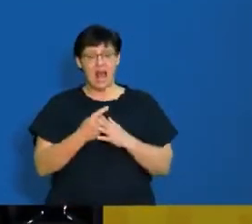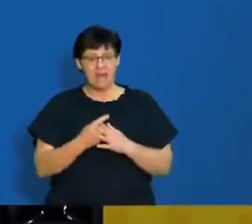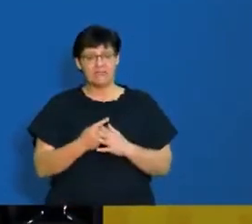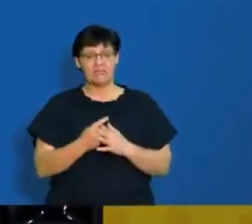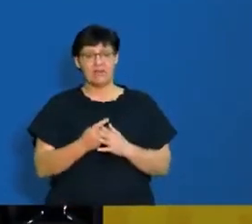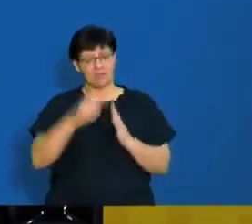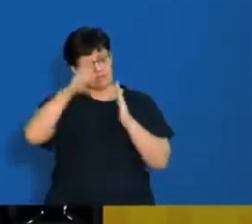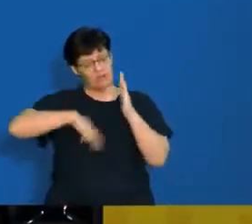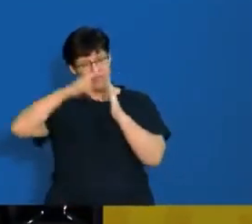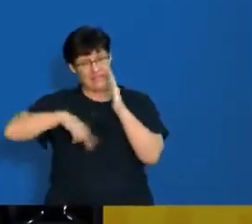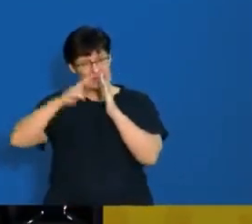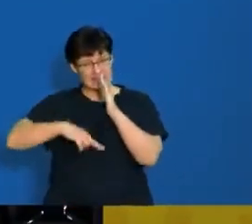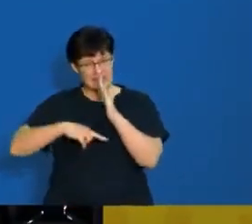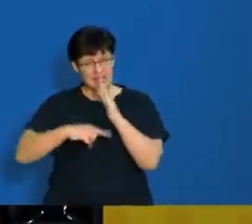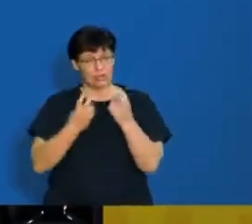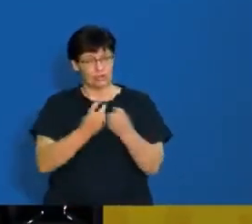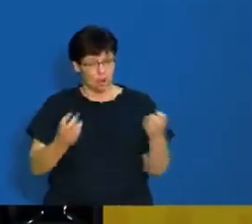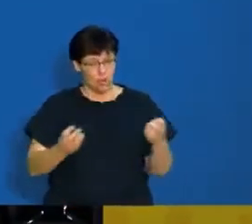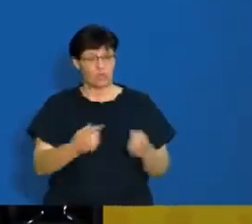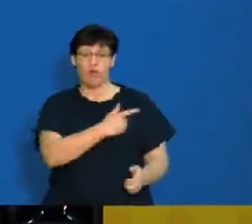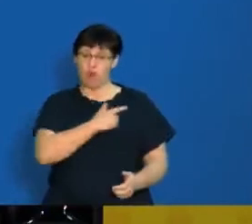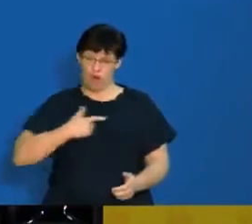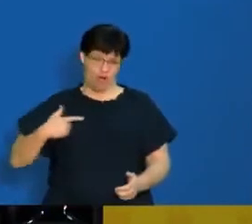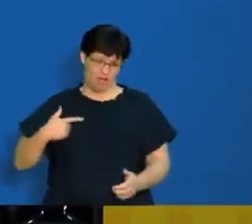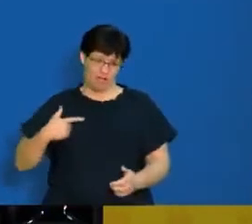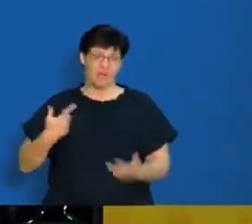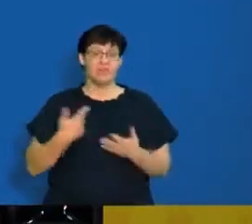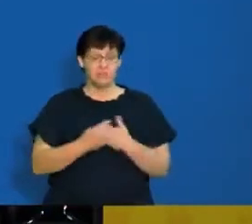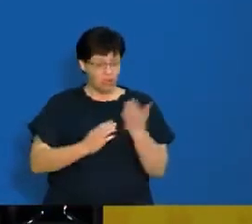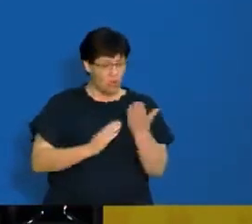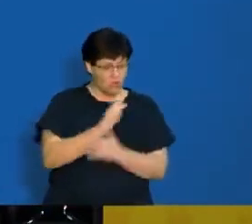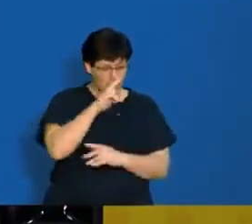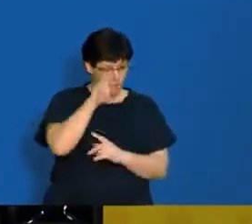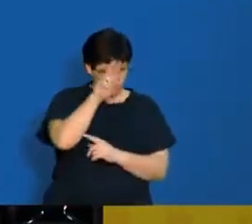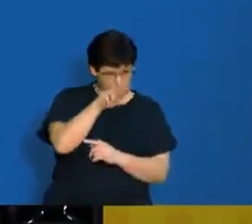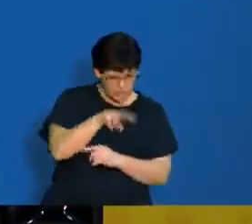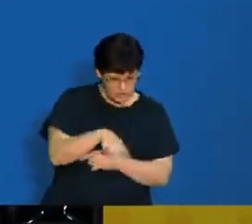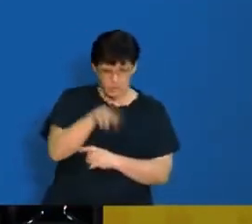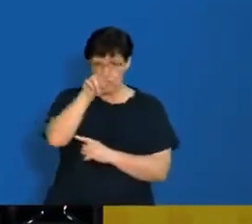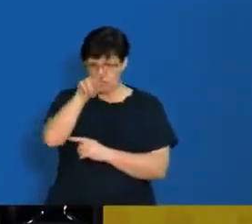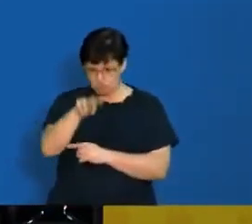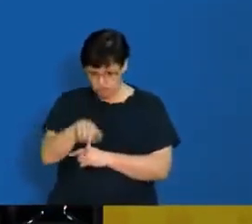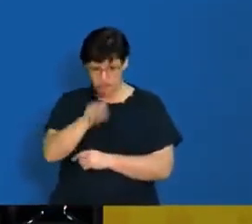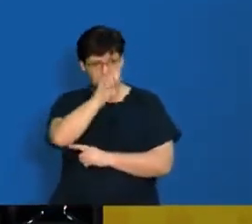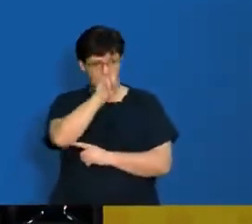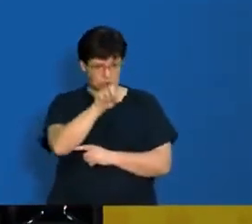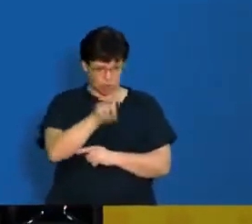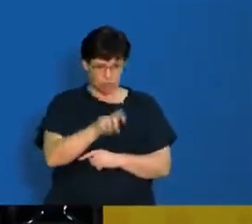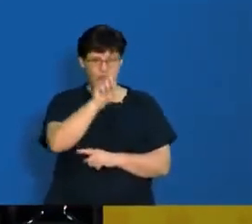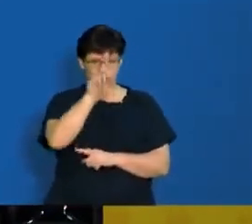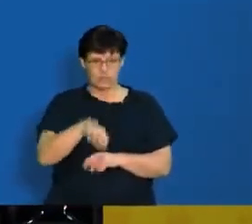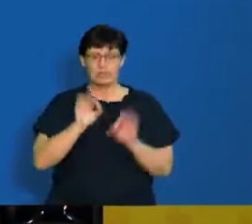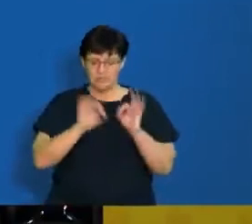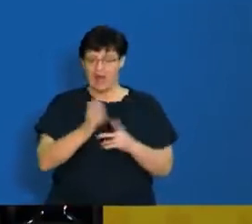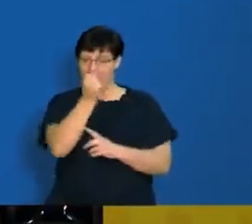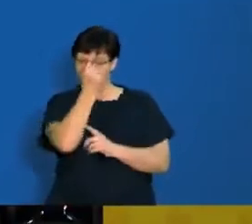are very long. So you need to use the reading time to go through those sources, to read the questions, make sure you